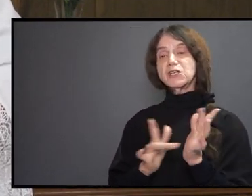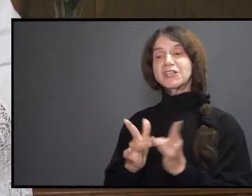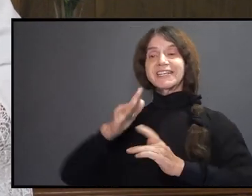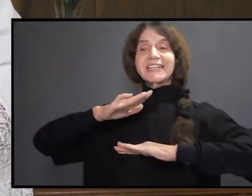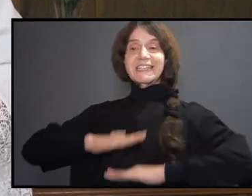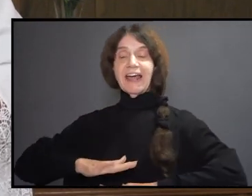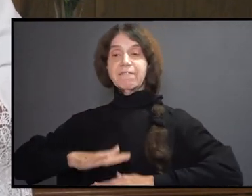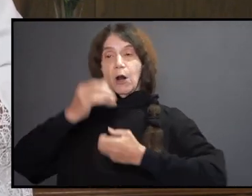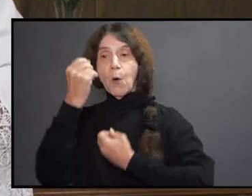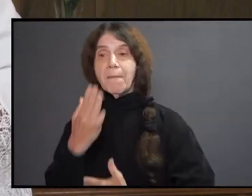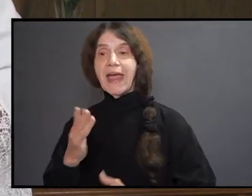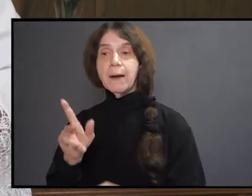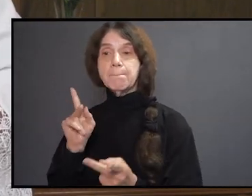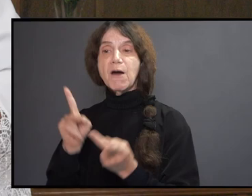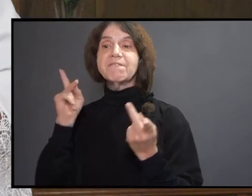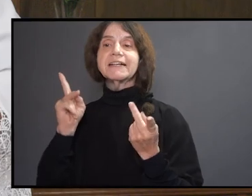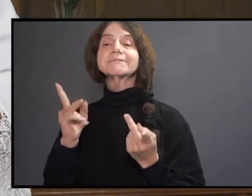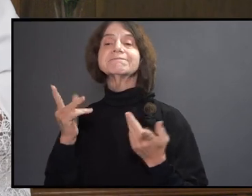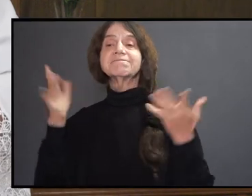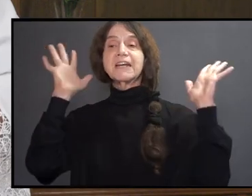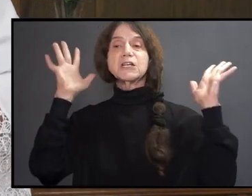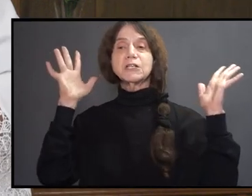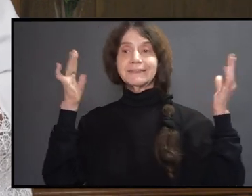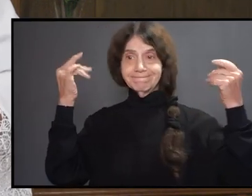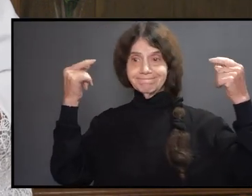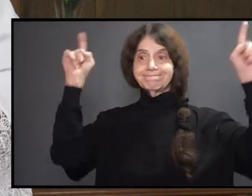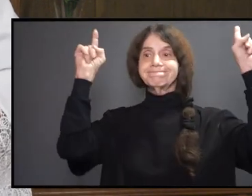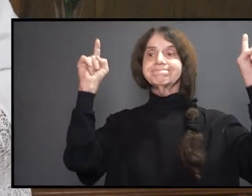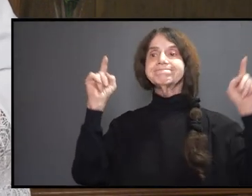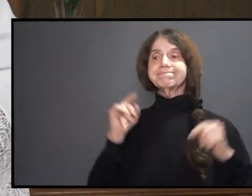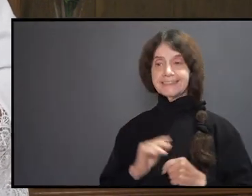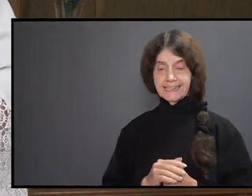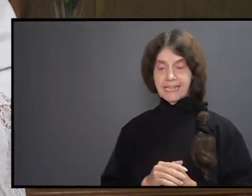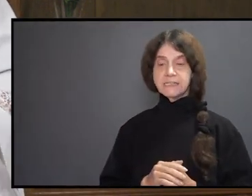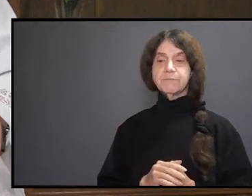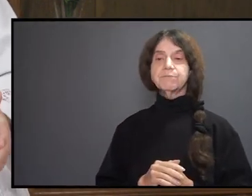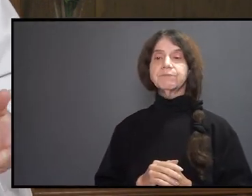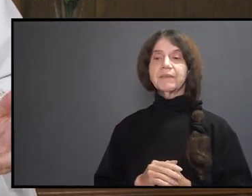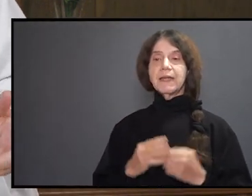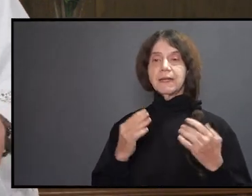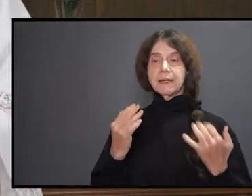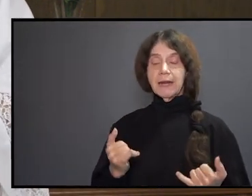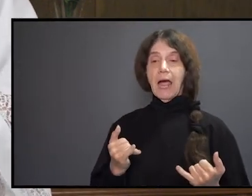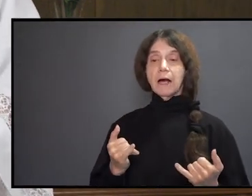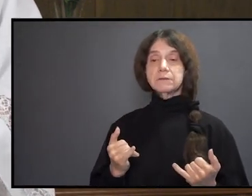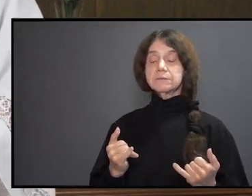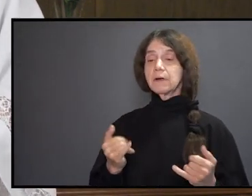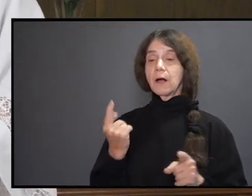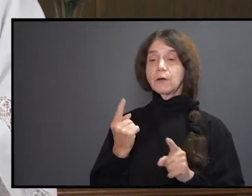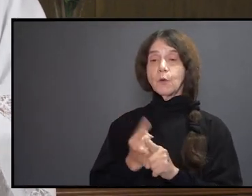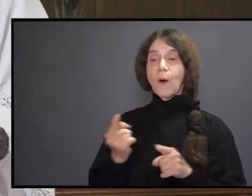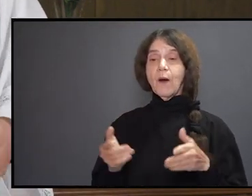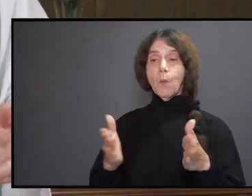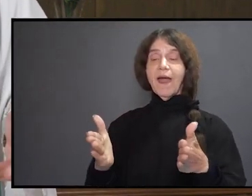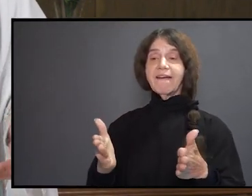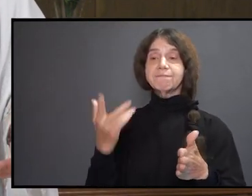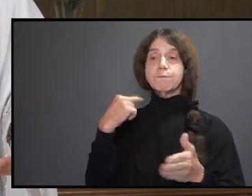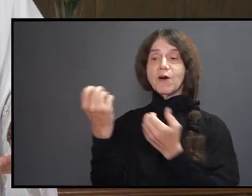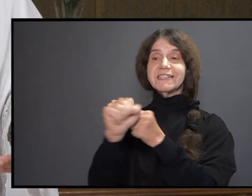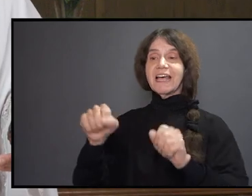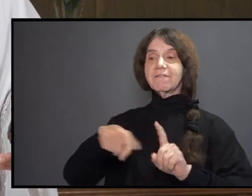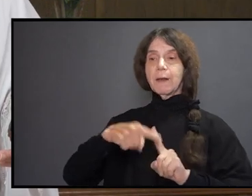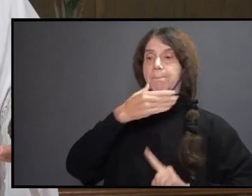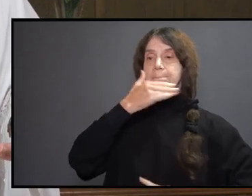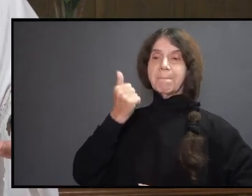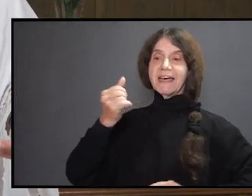all. It has been completed. Here is the right way to salvation. Here are the